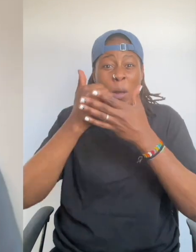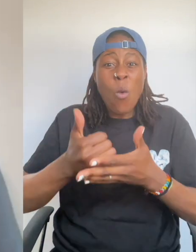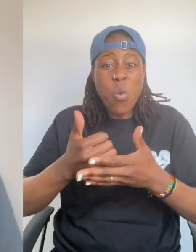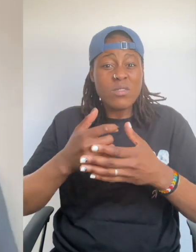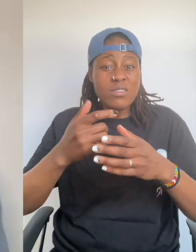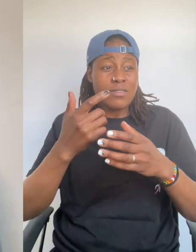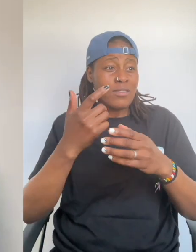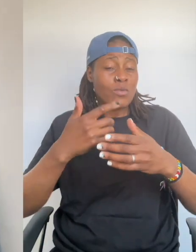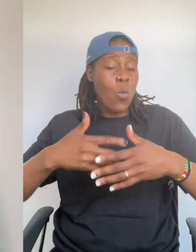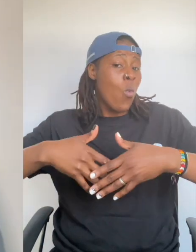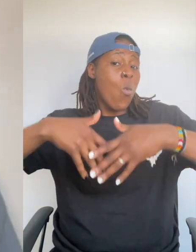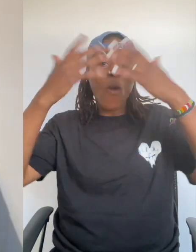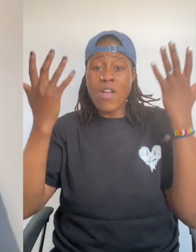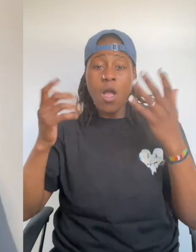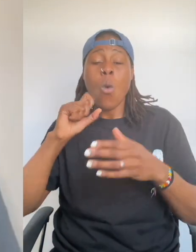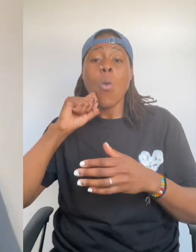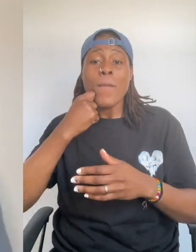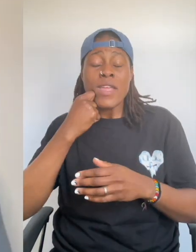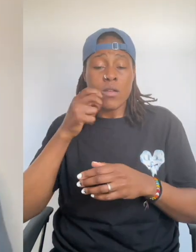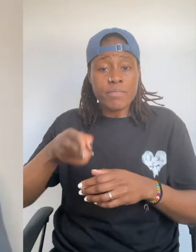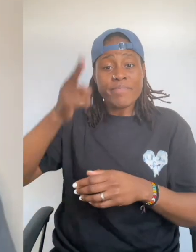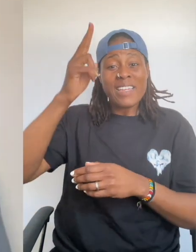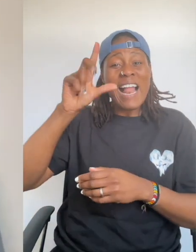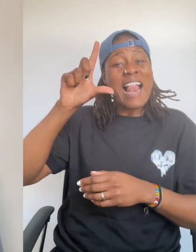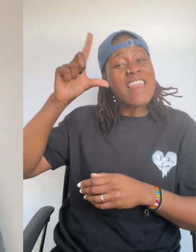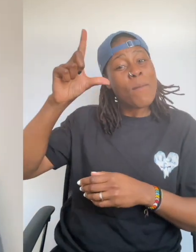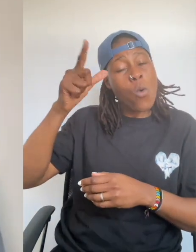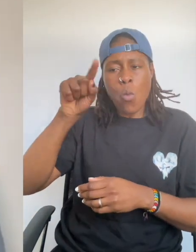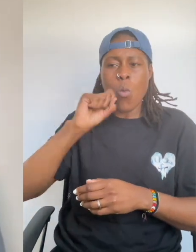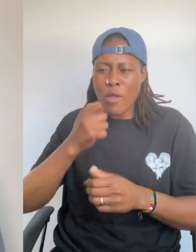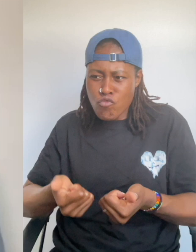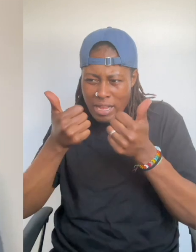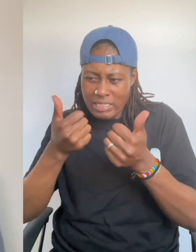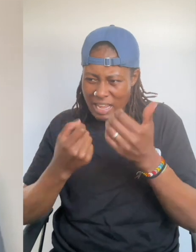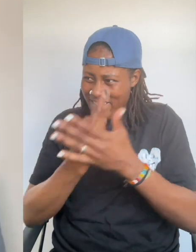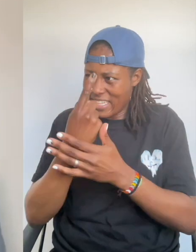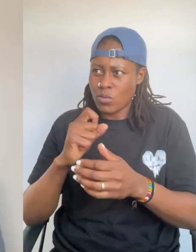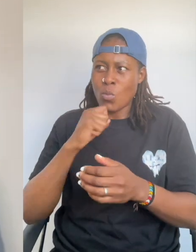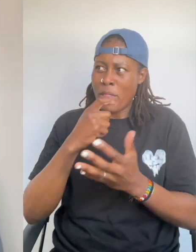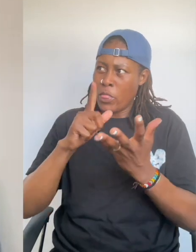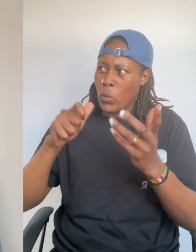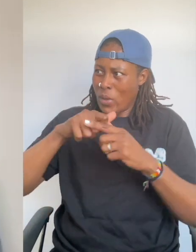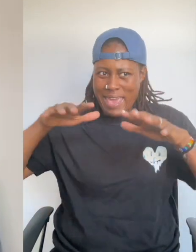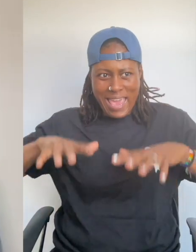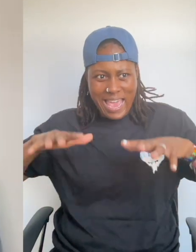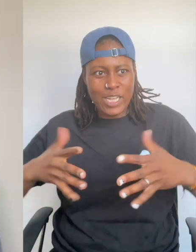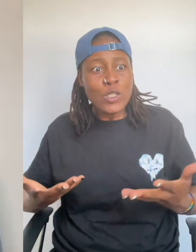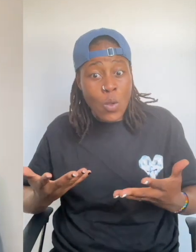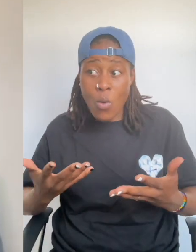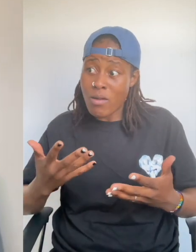else, you want to support. It's going to be in Liverpool. It's going to be a great event. It's on home soil. So, let's show